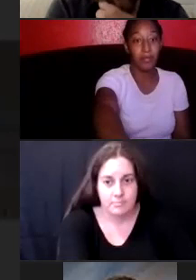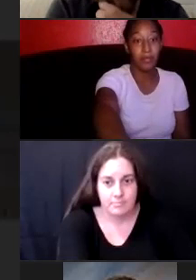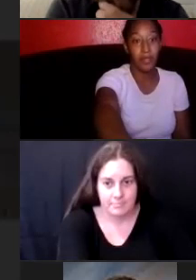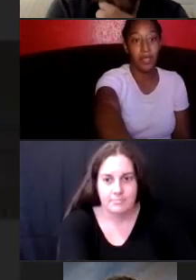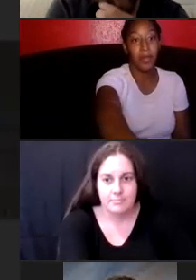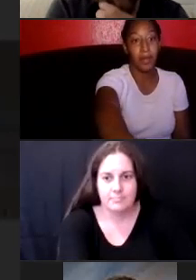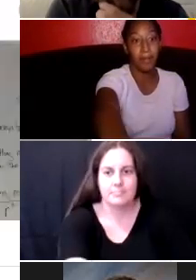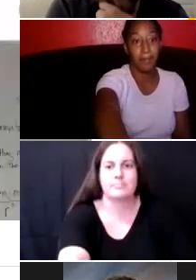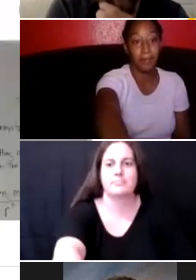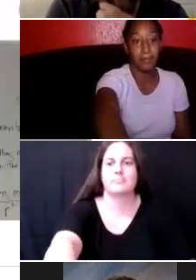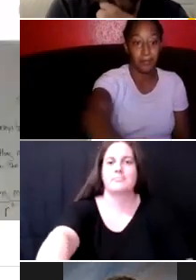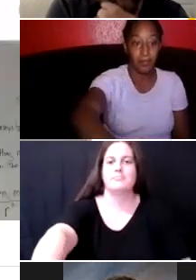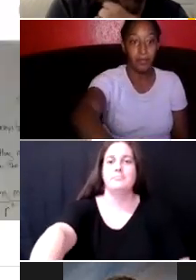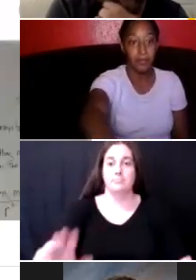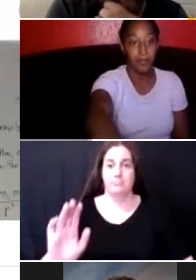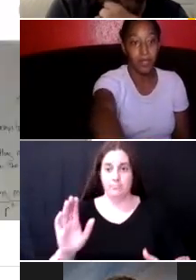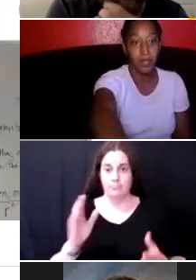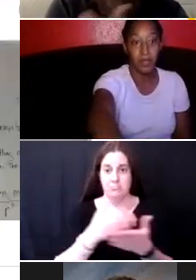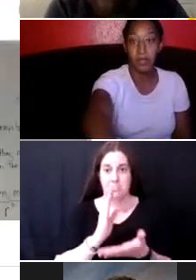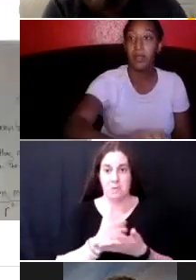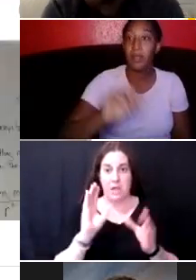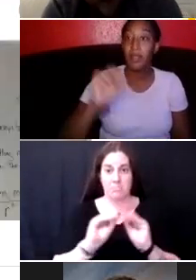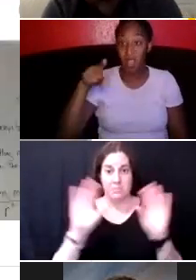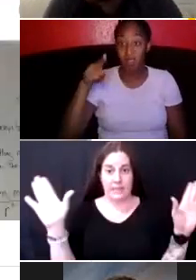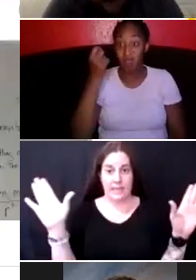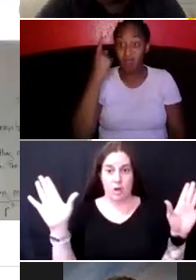All right. So does that make sense to you?